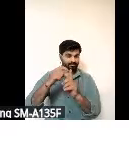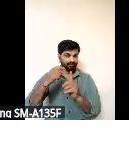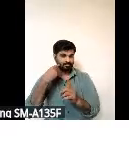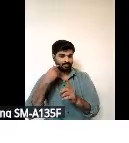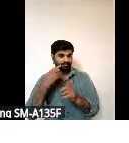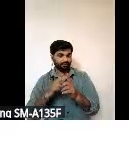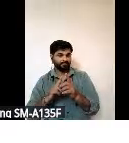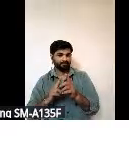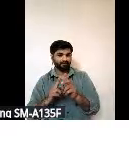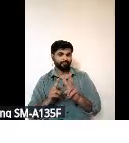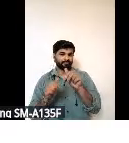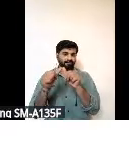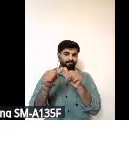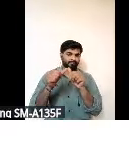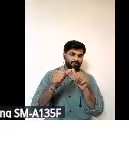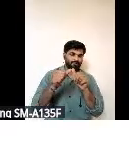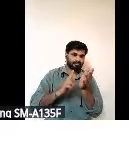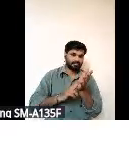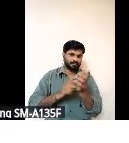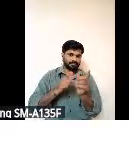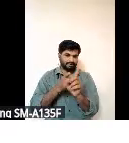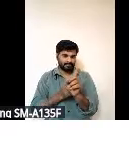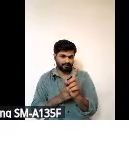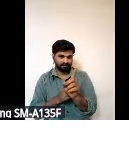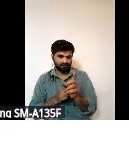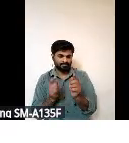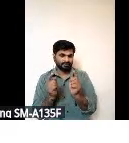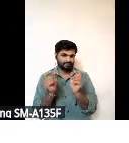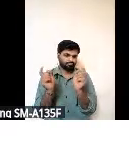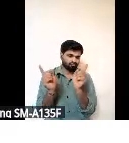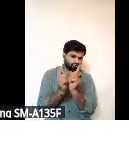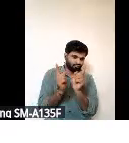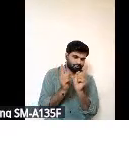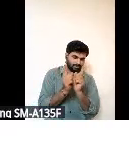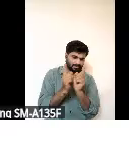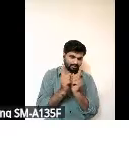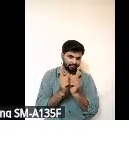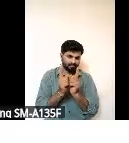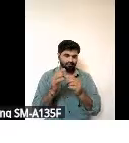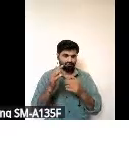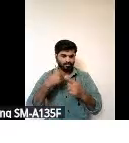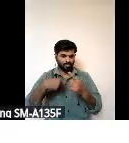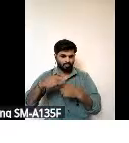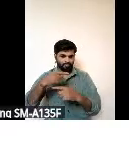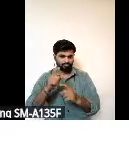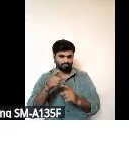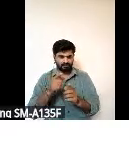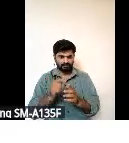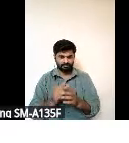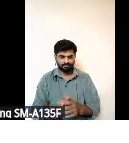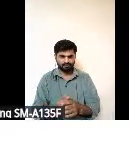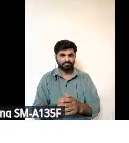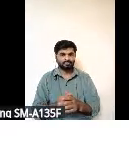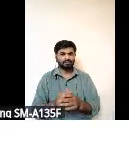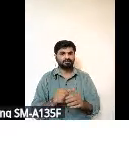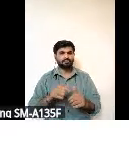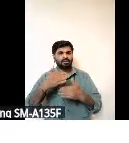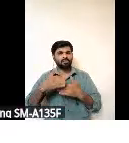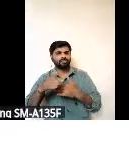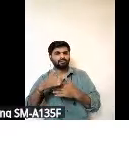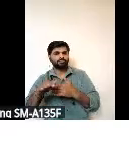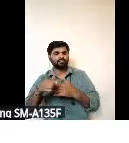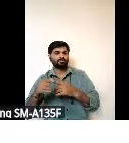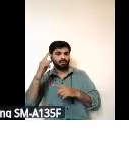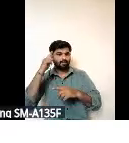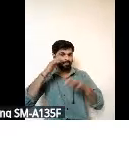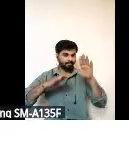take a very short. I'll give a very short overview of how the census is going to be planned, and then we have